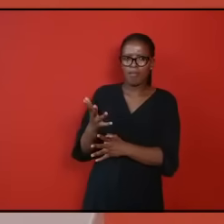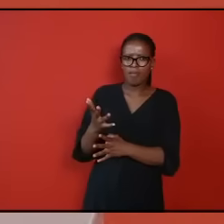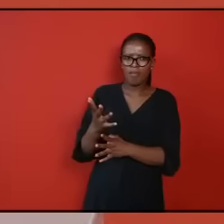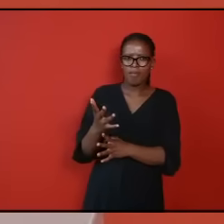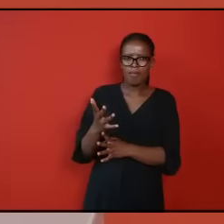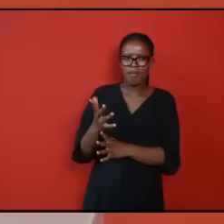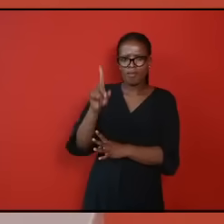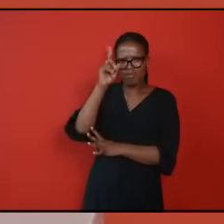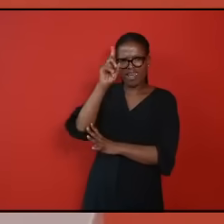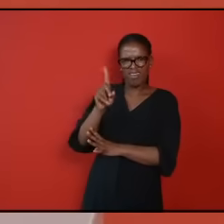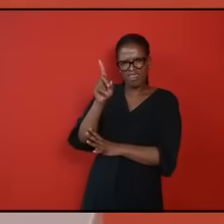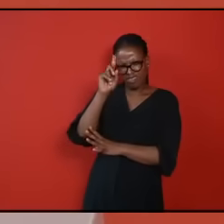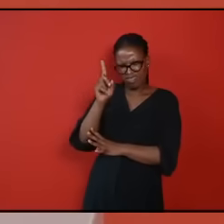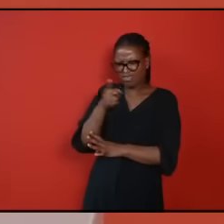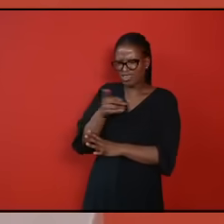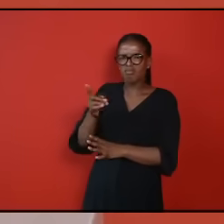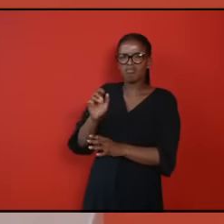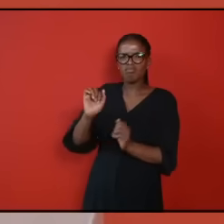They agreed.